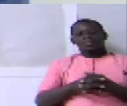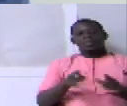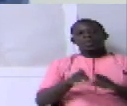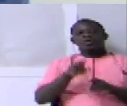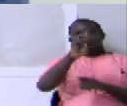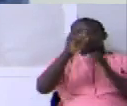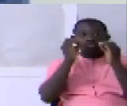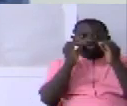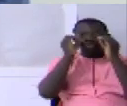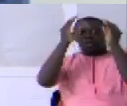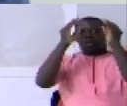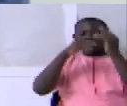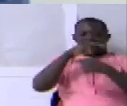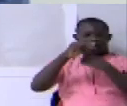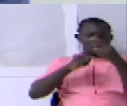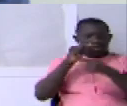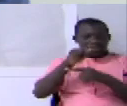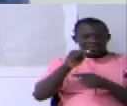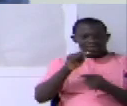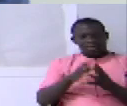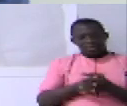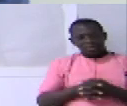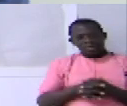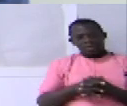you surprised?